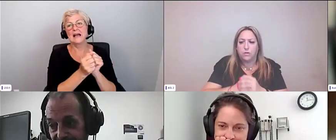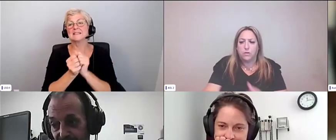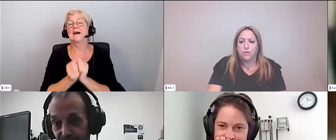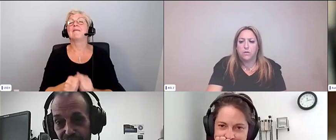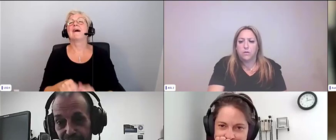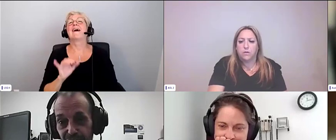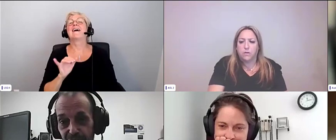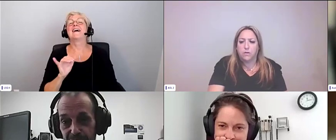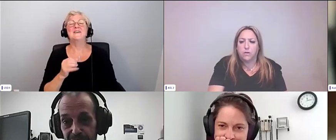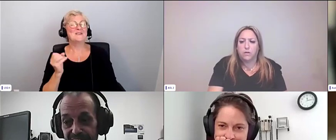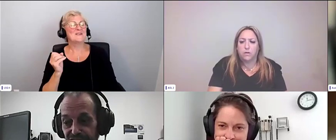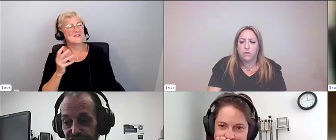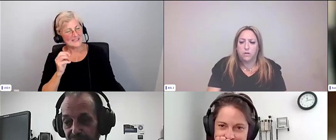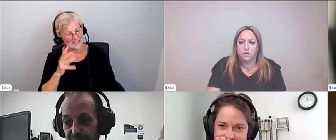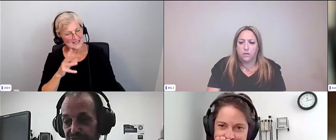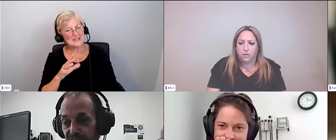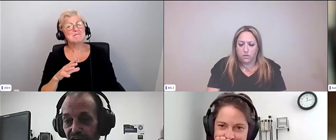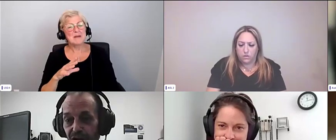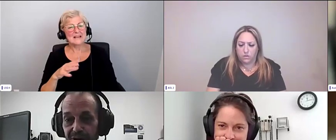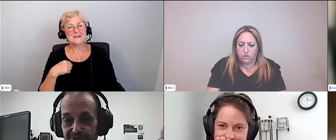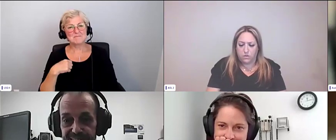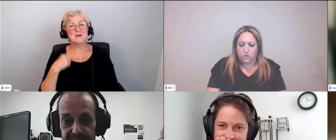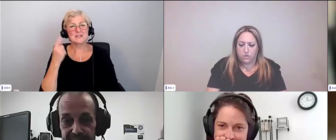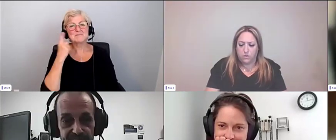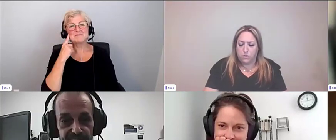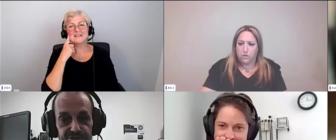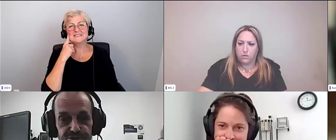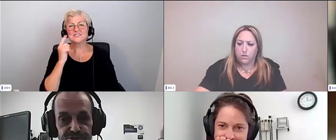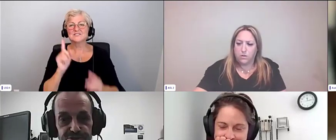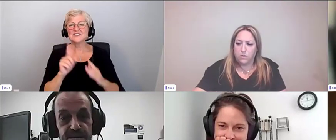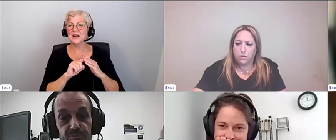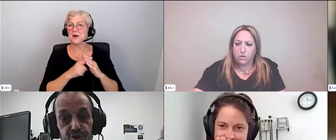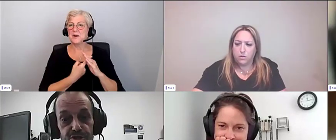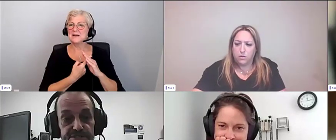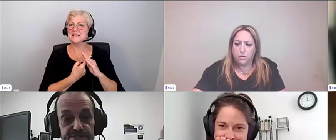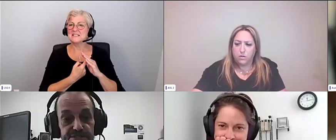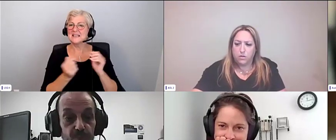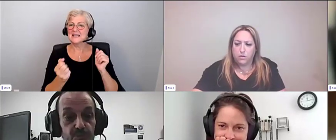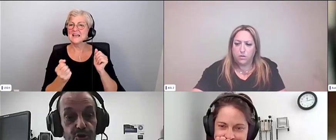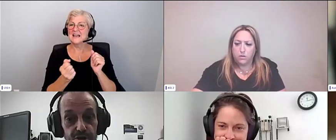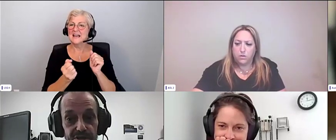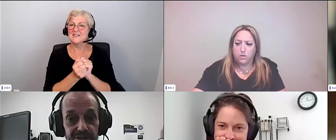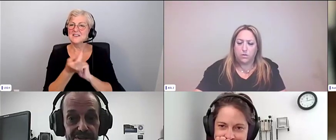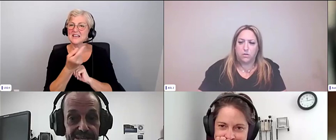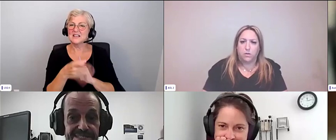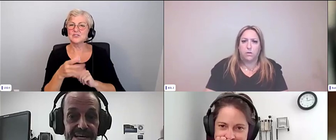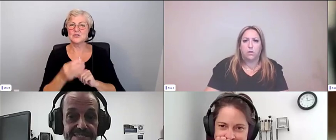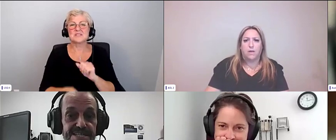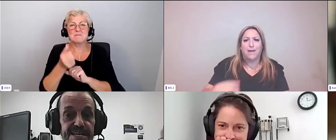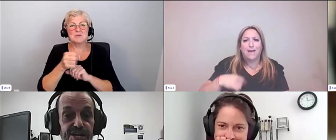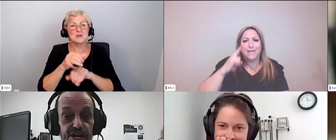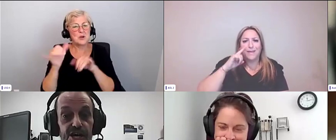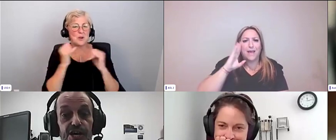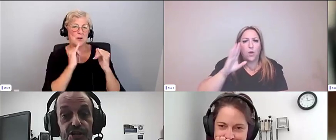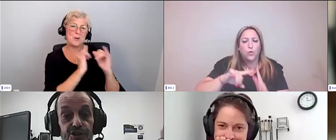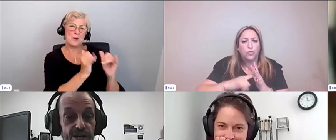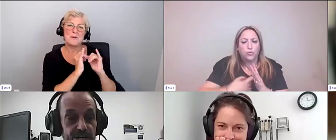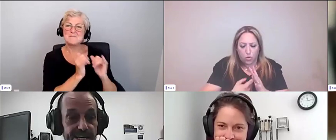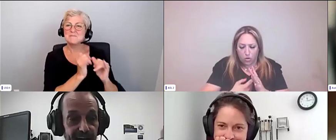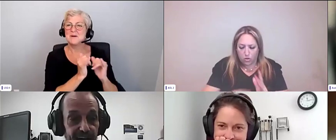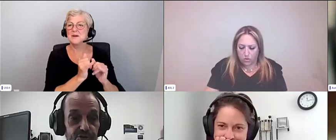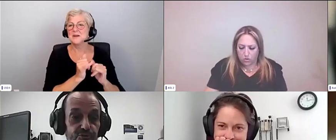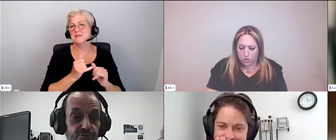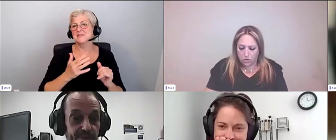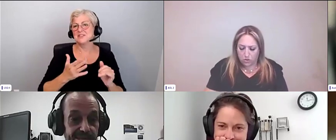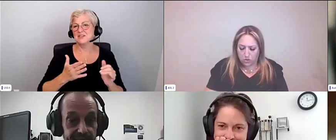Penelope. Okay. I think I will begin with what is most